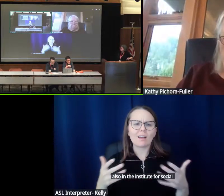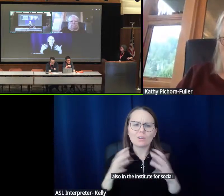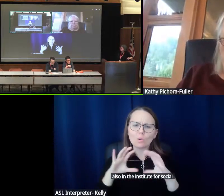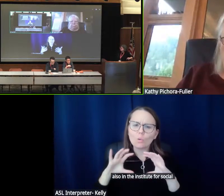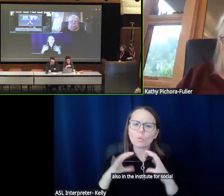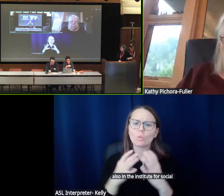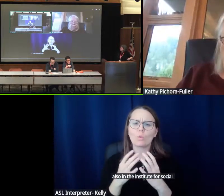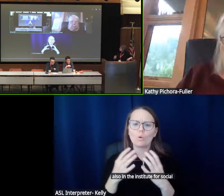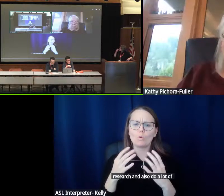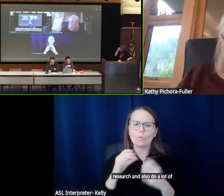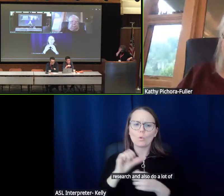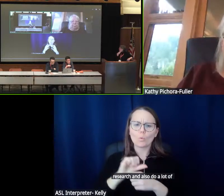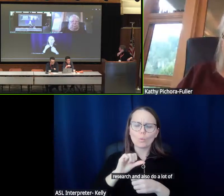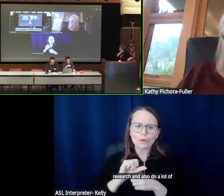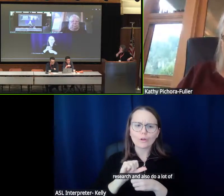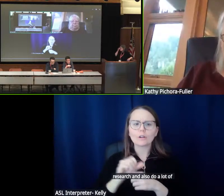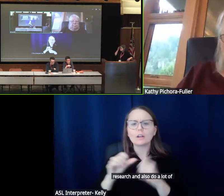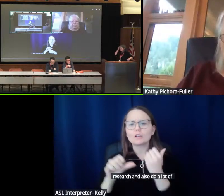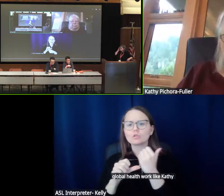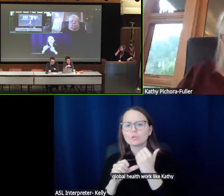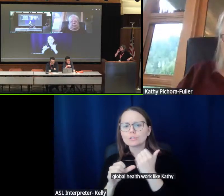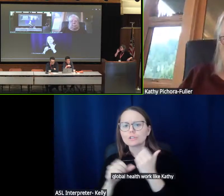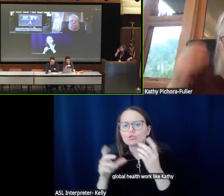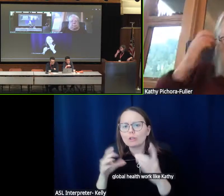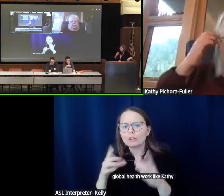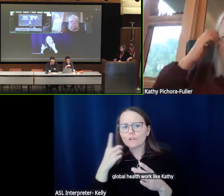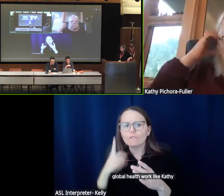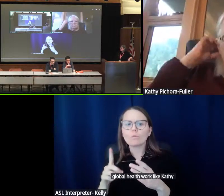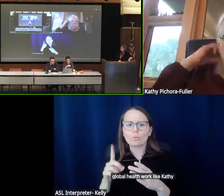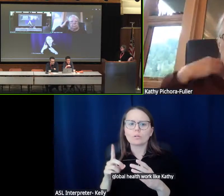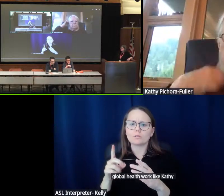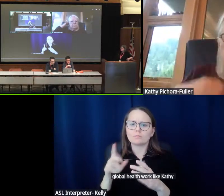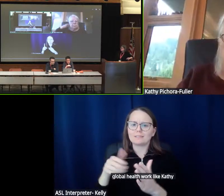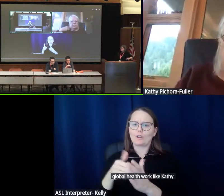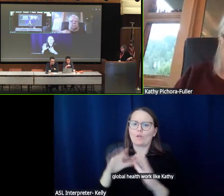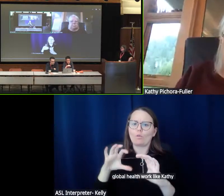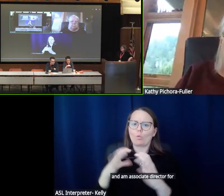and I'm an associate director of the Center for Global Health at University of Michigan.